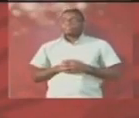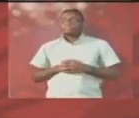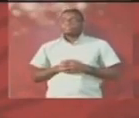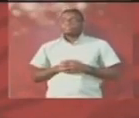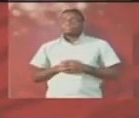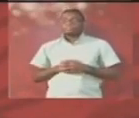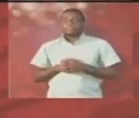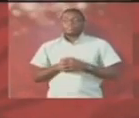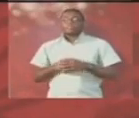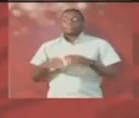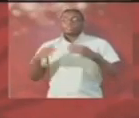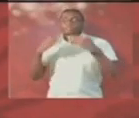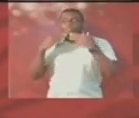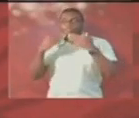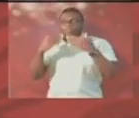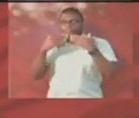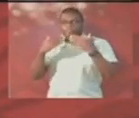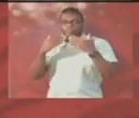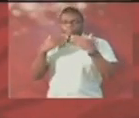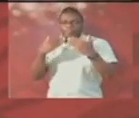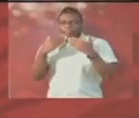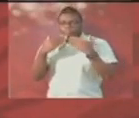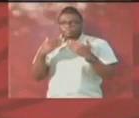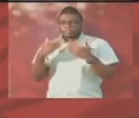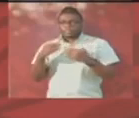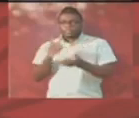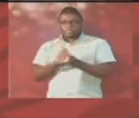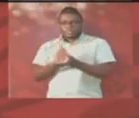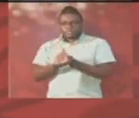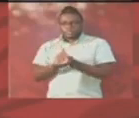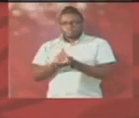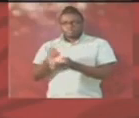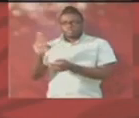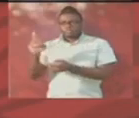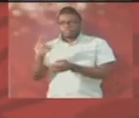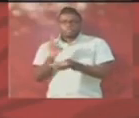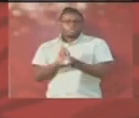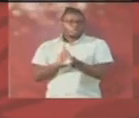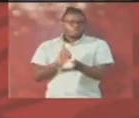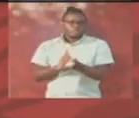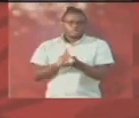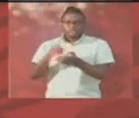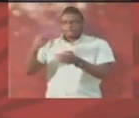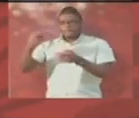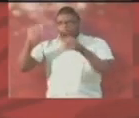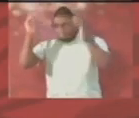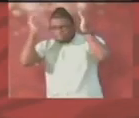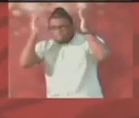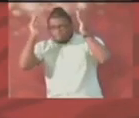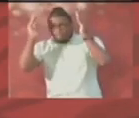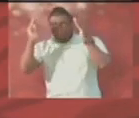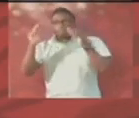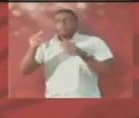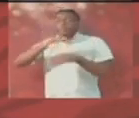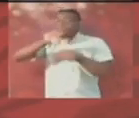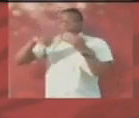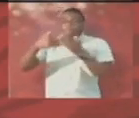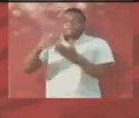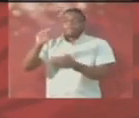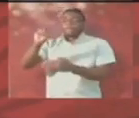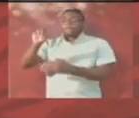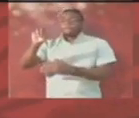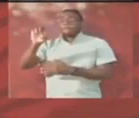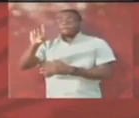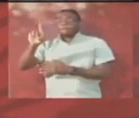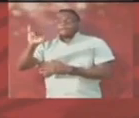you very much. Dr. Richards, Dr. Hines, Mr. Alexander, members of the media, and members of the listening and viewing audience this